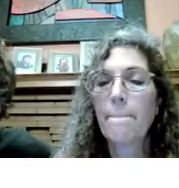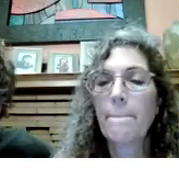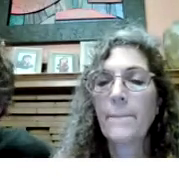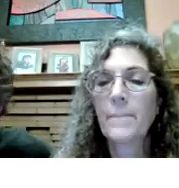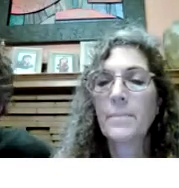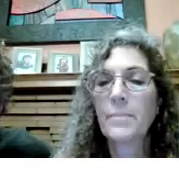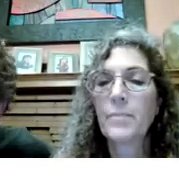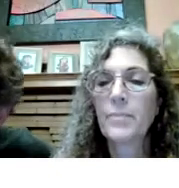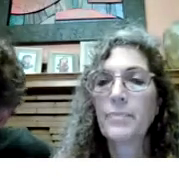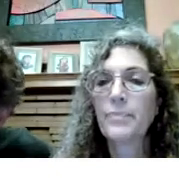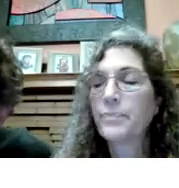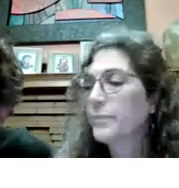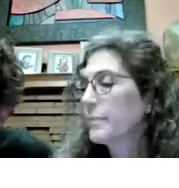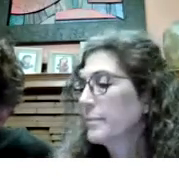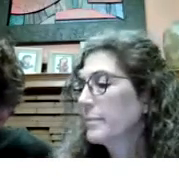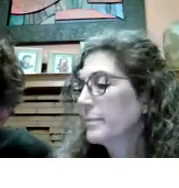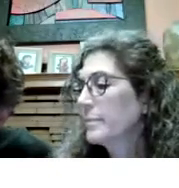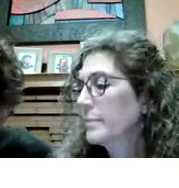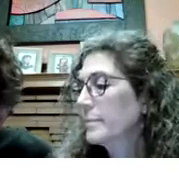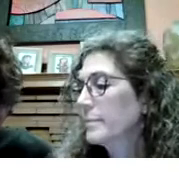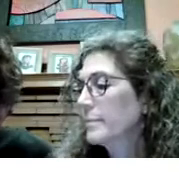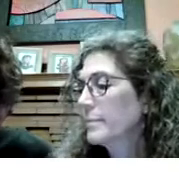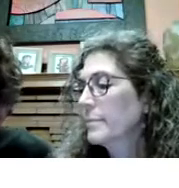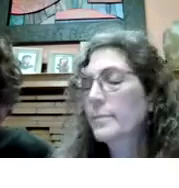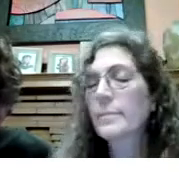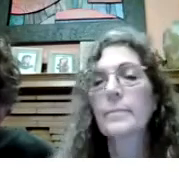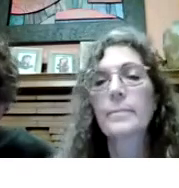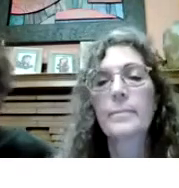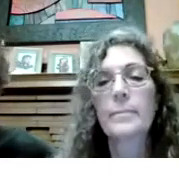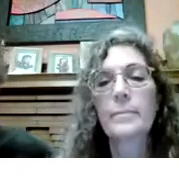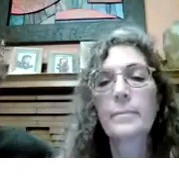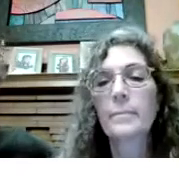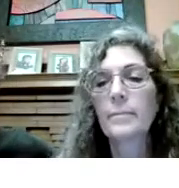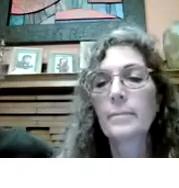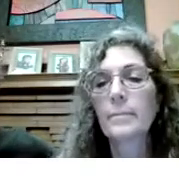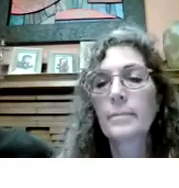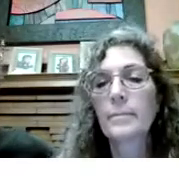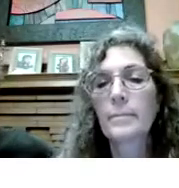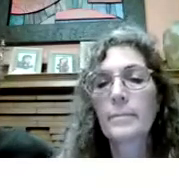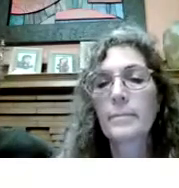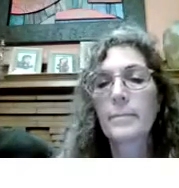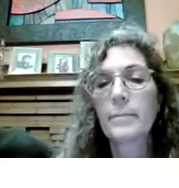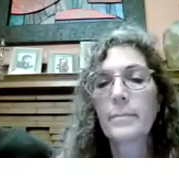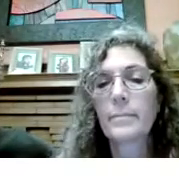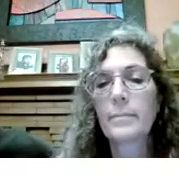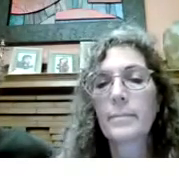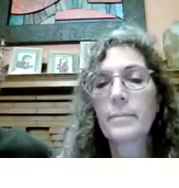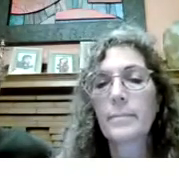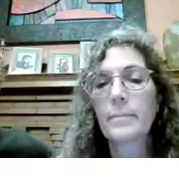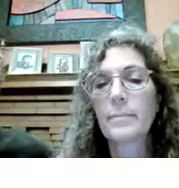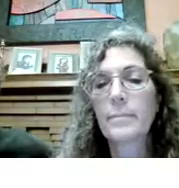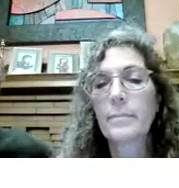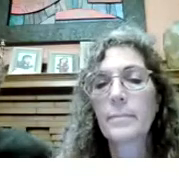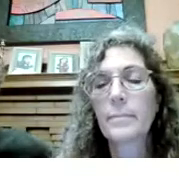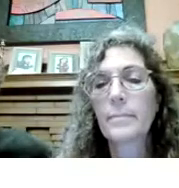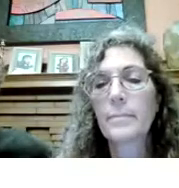has been effective in traffic calming South Dallas. So there are strategies that we can